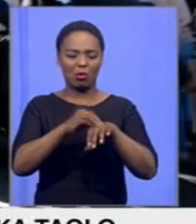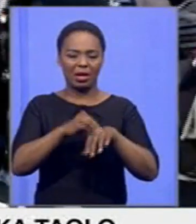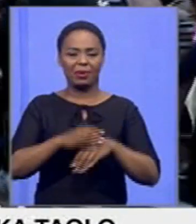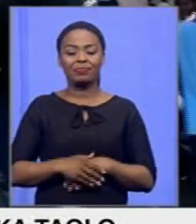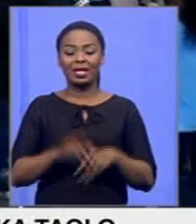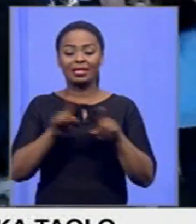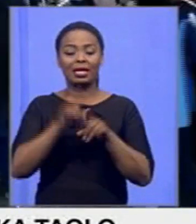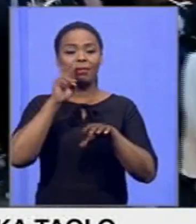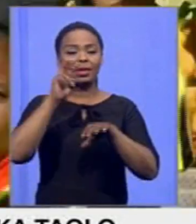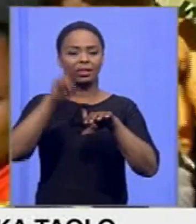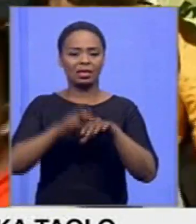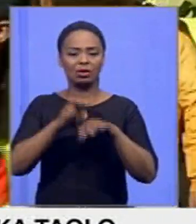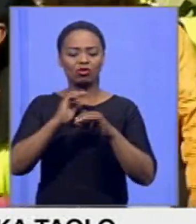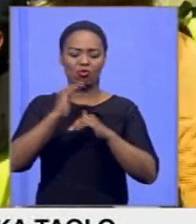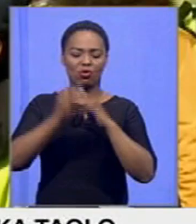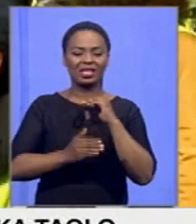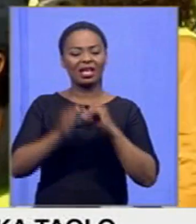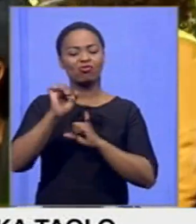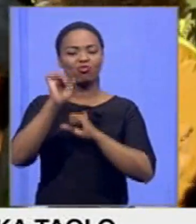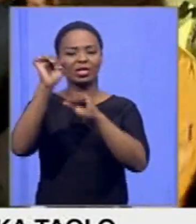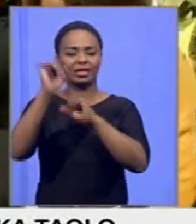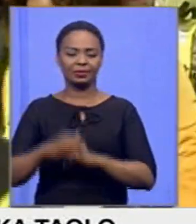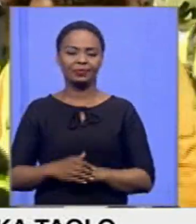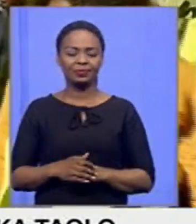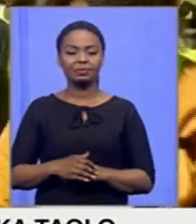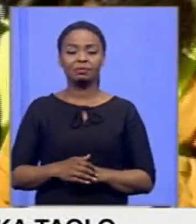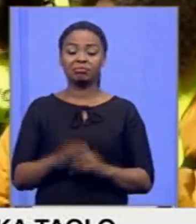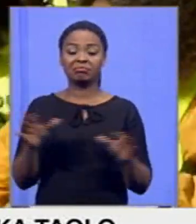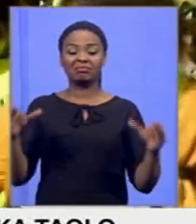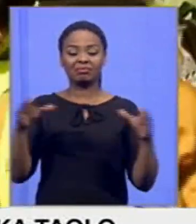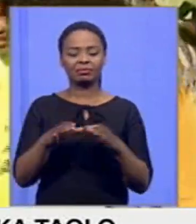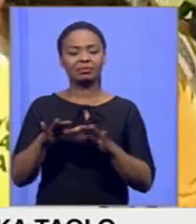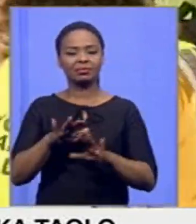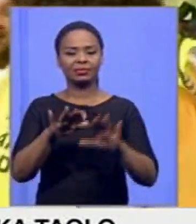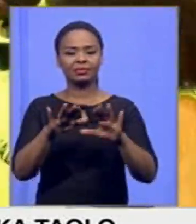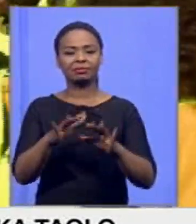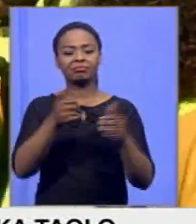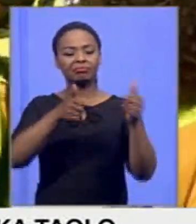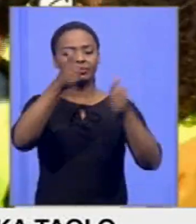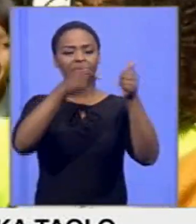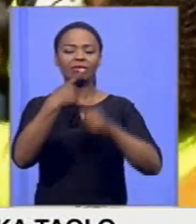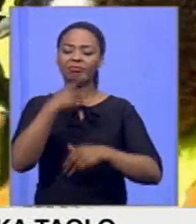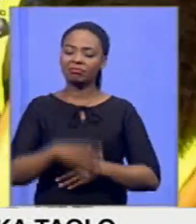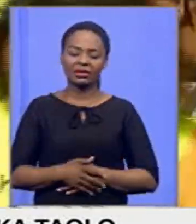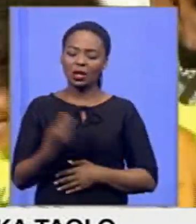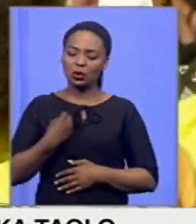need to protect the protests. Makole a re jaanong go mo maruding a batšha gore ba eme ka dinao fela jaaka batšha